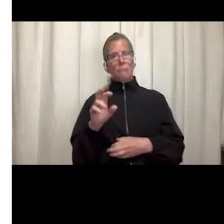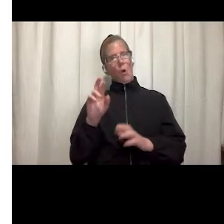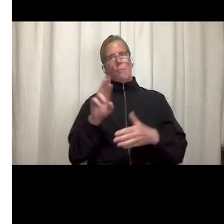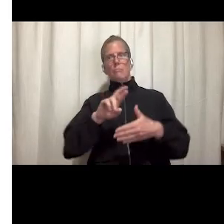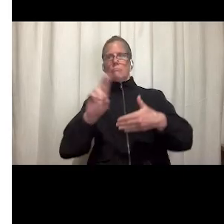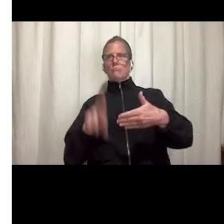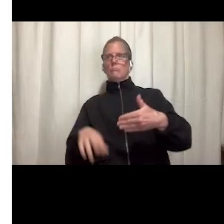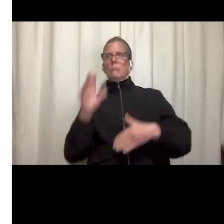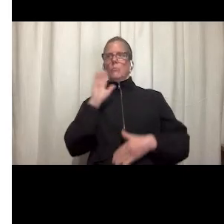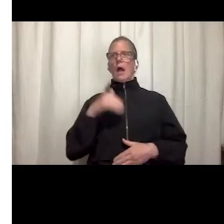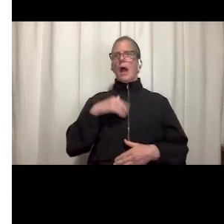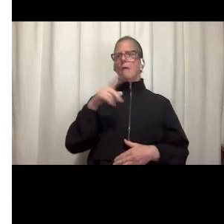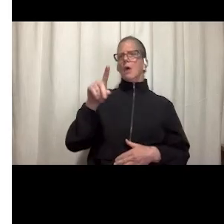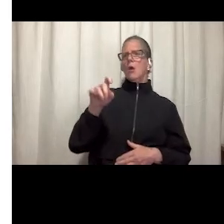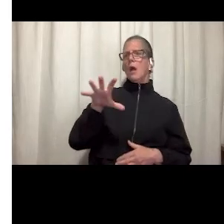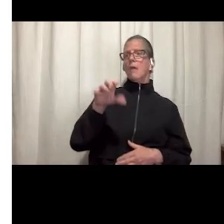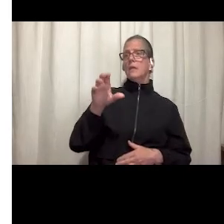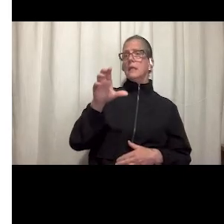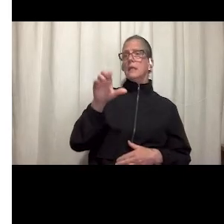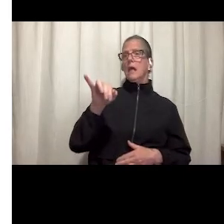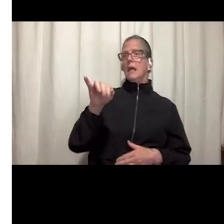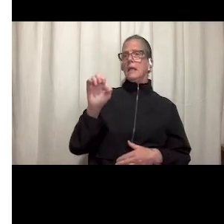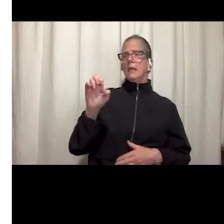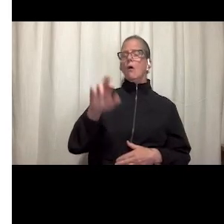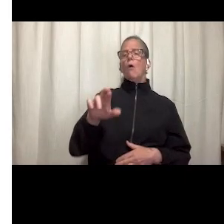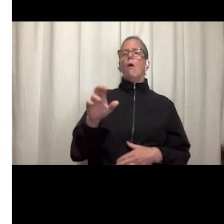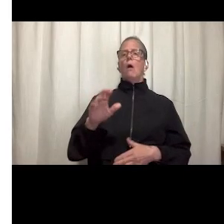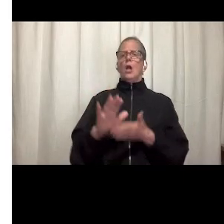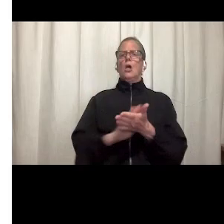or post-secondary educational placements.